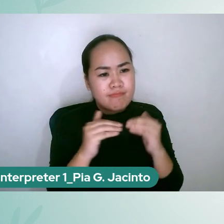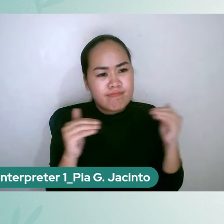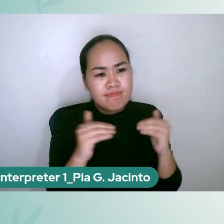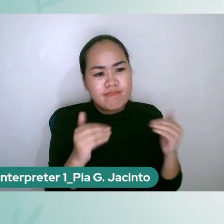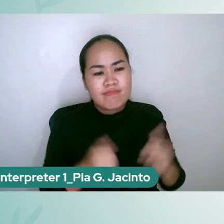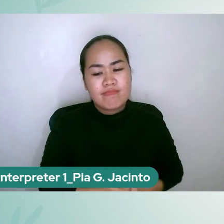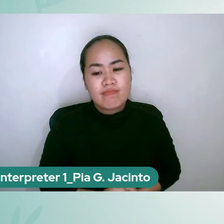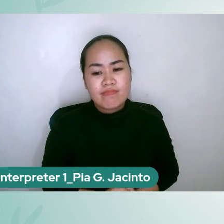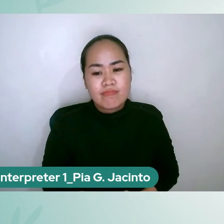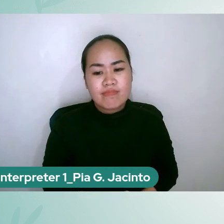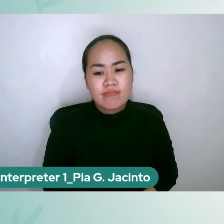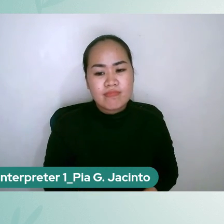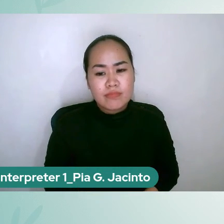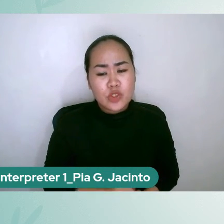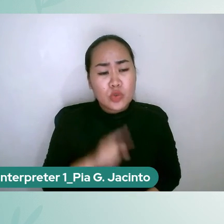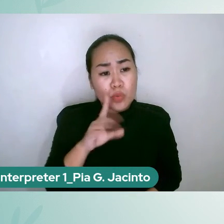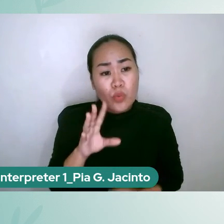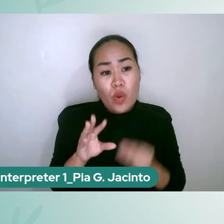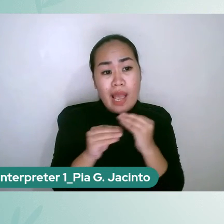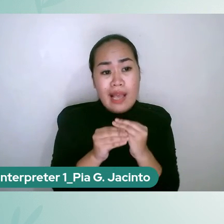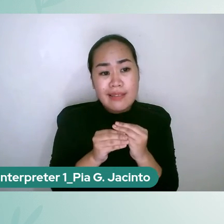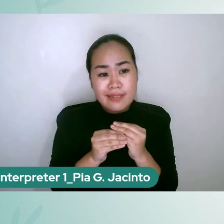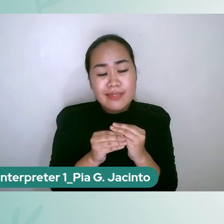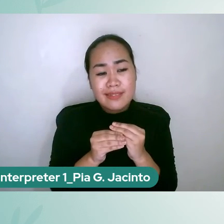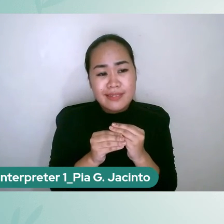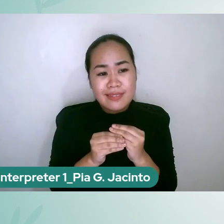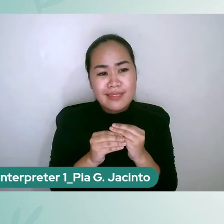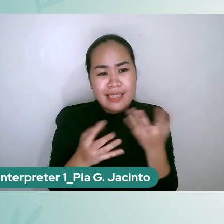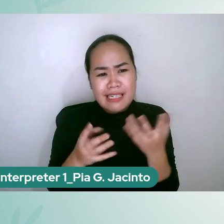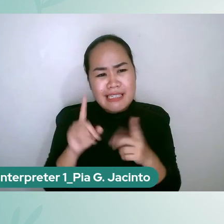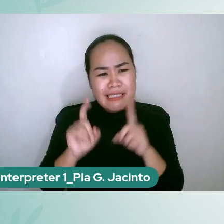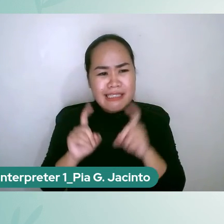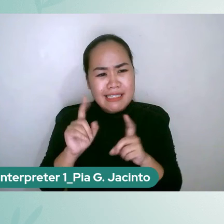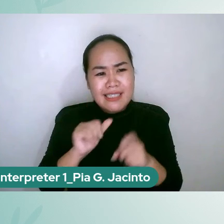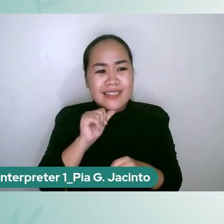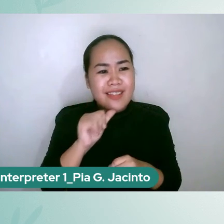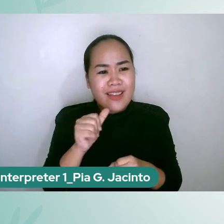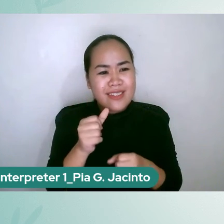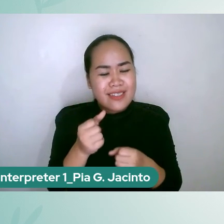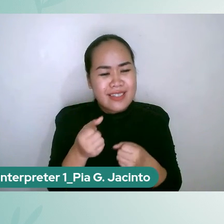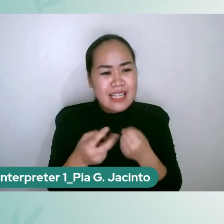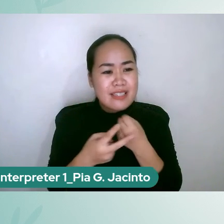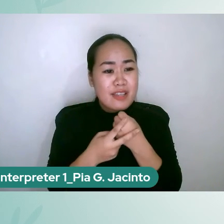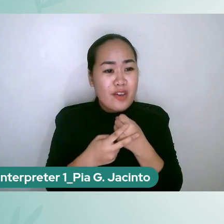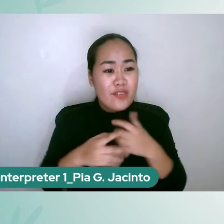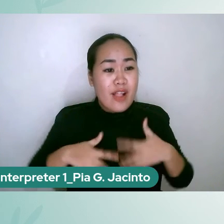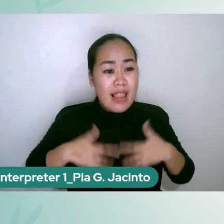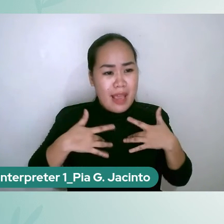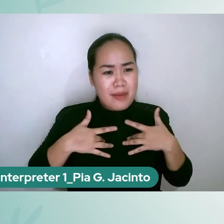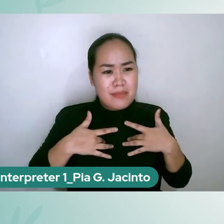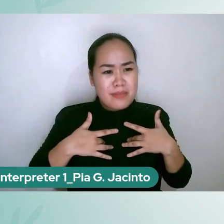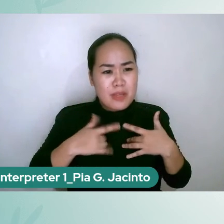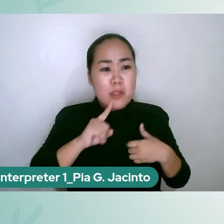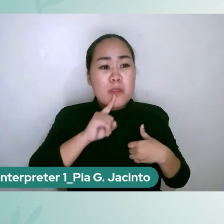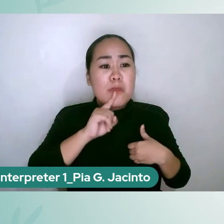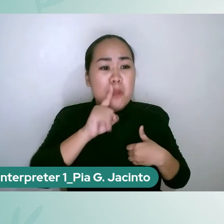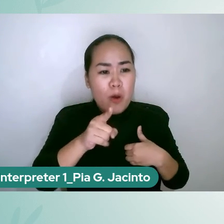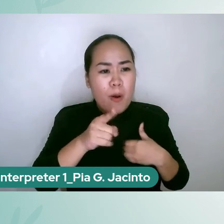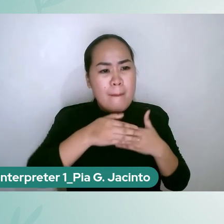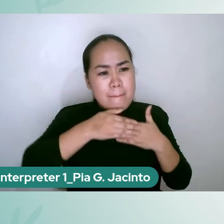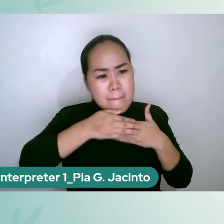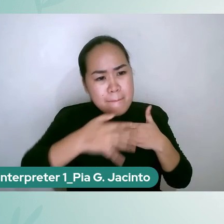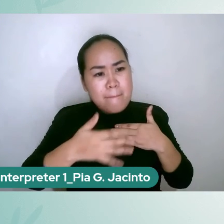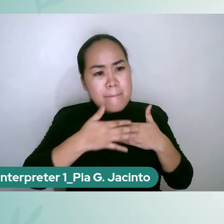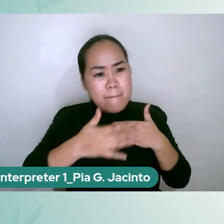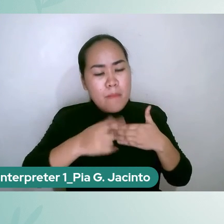Additionally, screening does not save lives. Follow-up for treatment is the heart of the matter. We